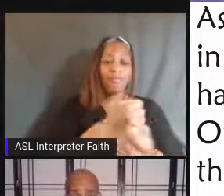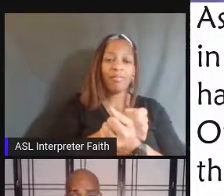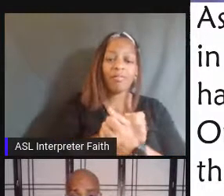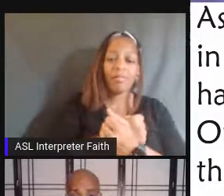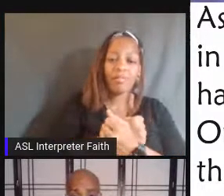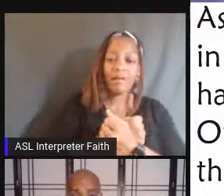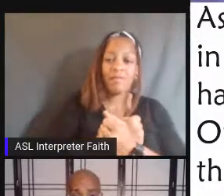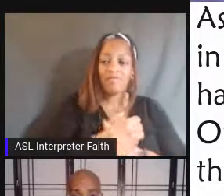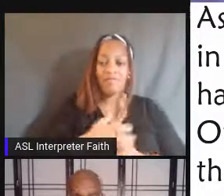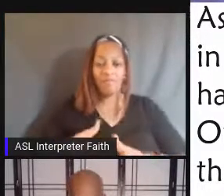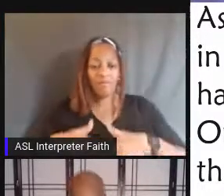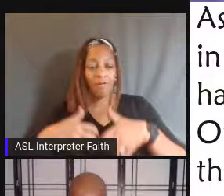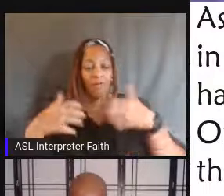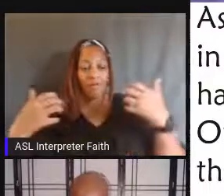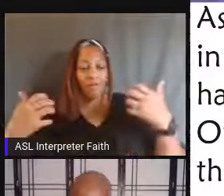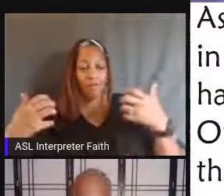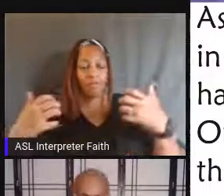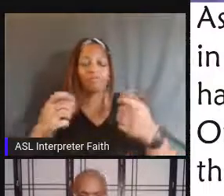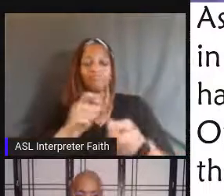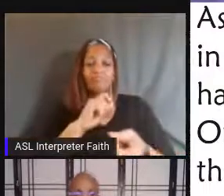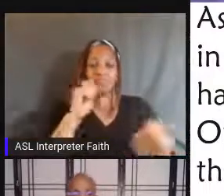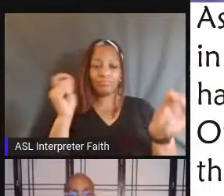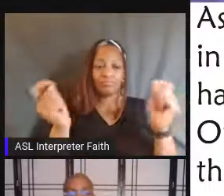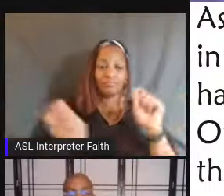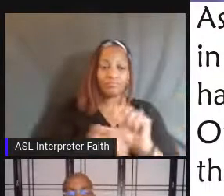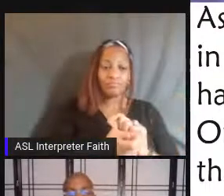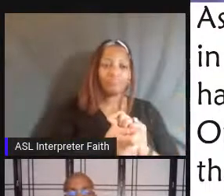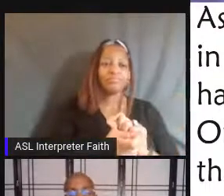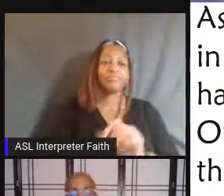shifts. Breathe.